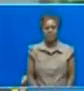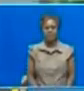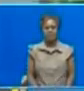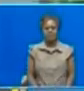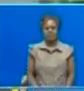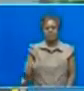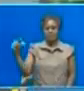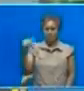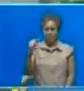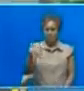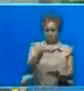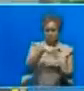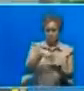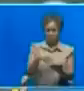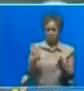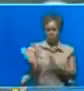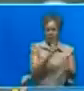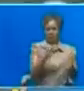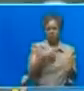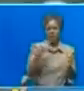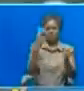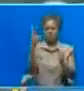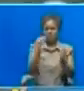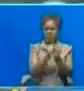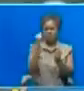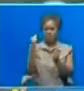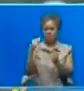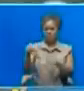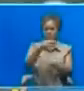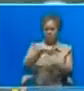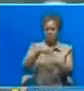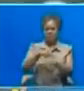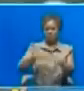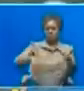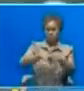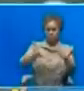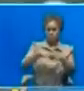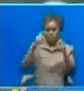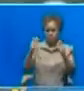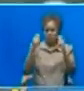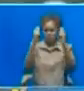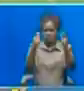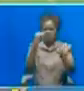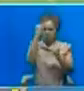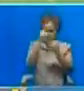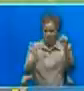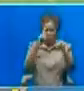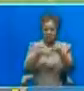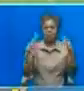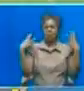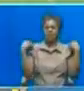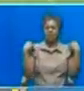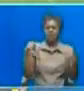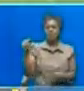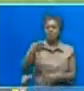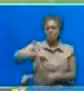Equatorial Guinea is gearing up to host the 2015 Africa Cup of Nations in just under 3 days. The country was a last-minute stand-in after Morocco was